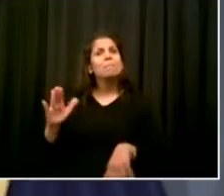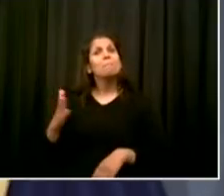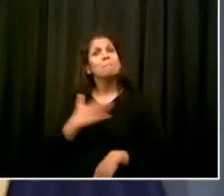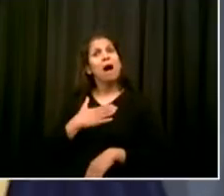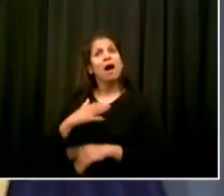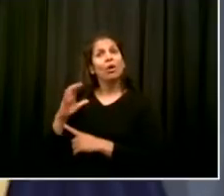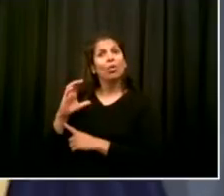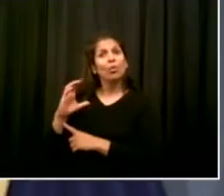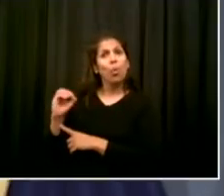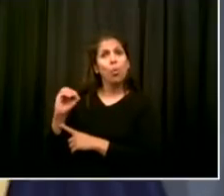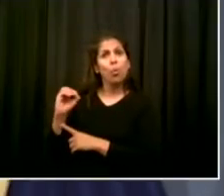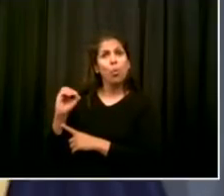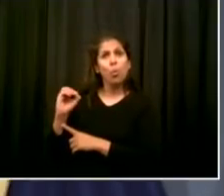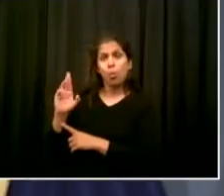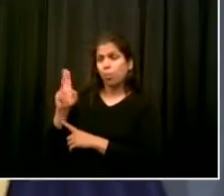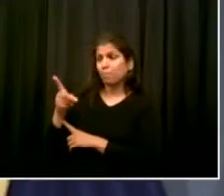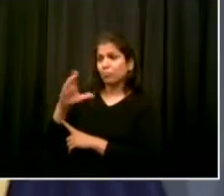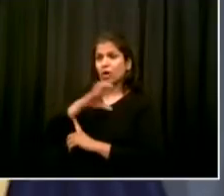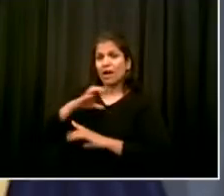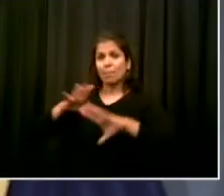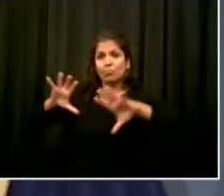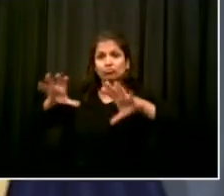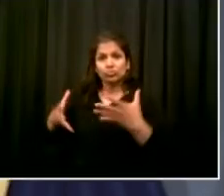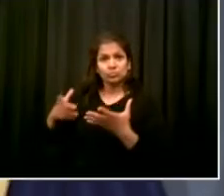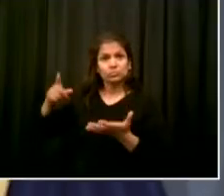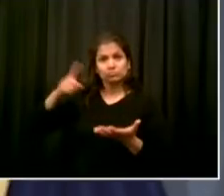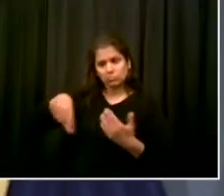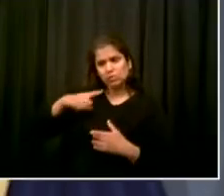of changing the law. Go ahead.